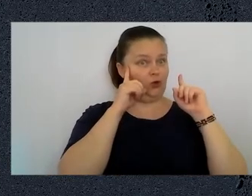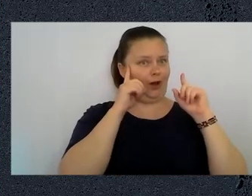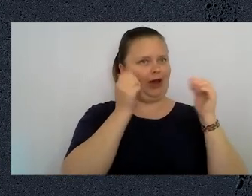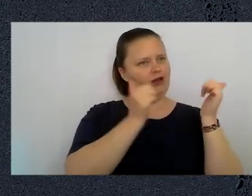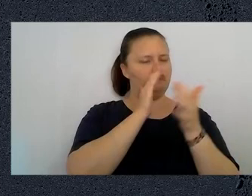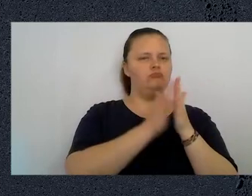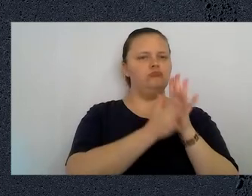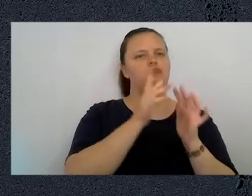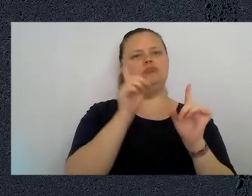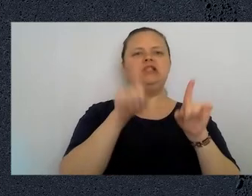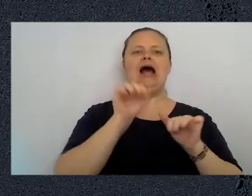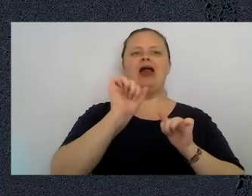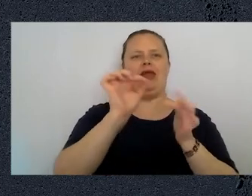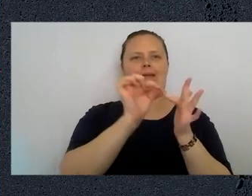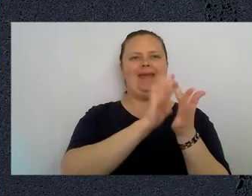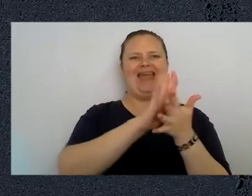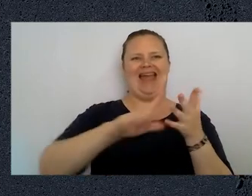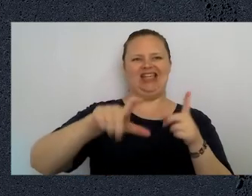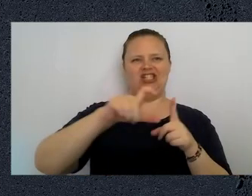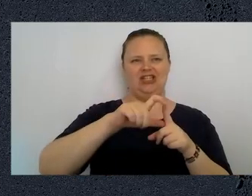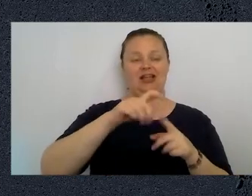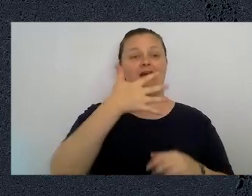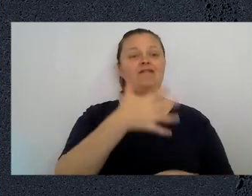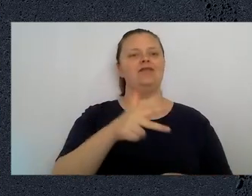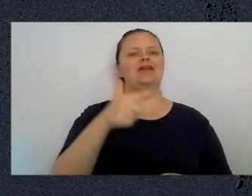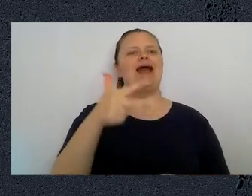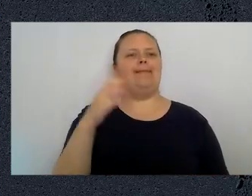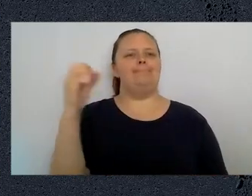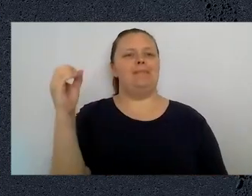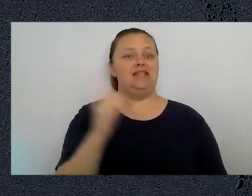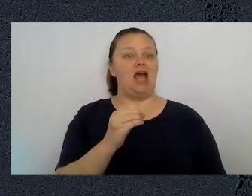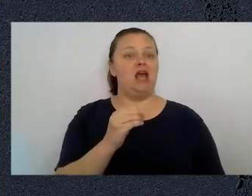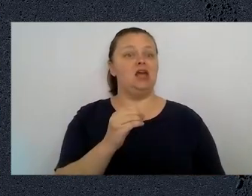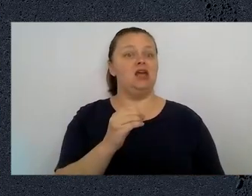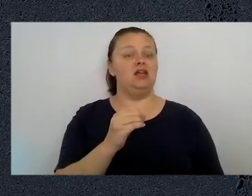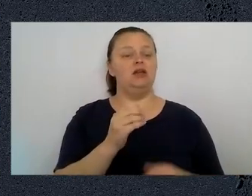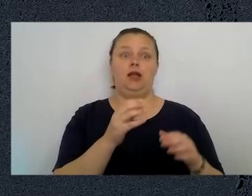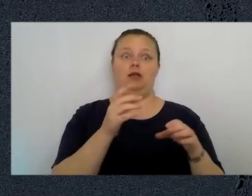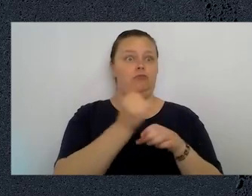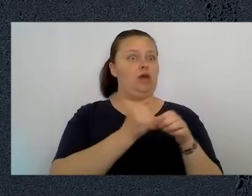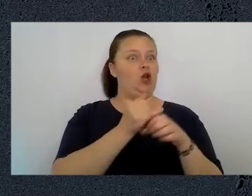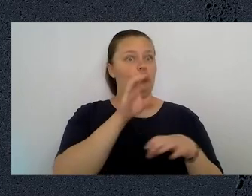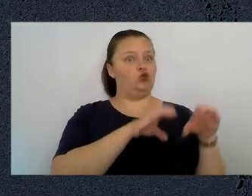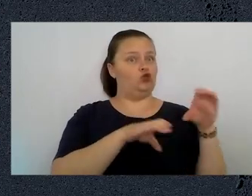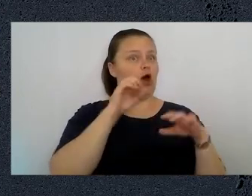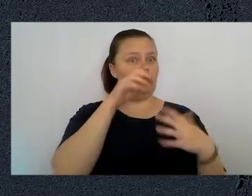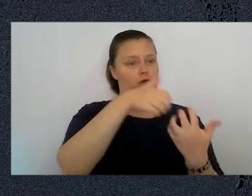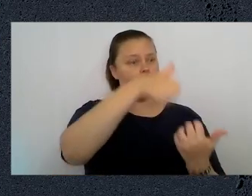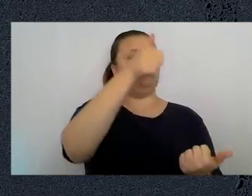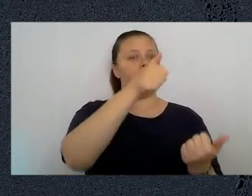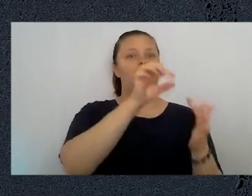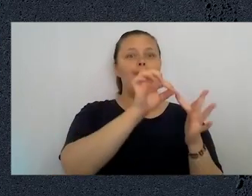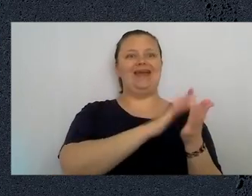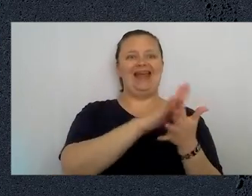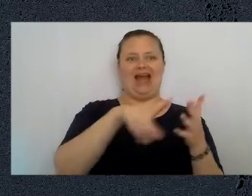PhD, 58% in the medical sciences field, for example, thereabouts, will graduate with a PhD.